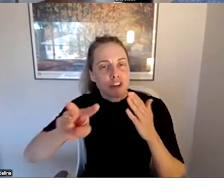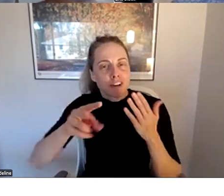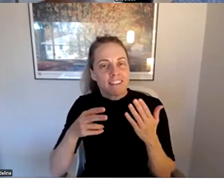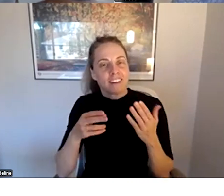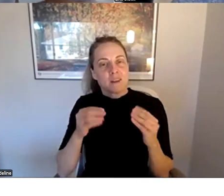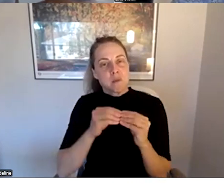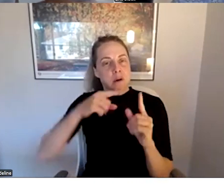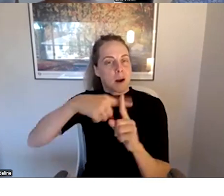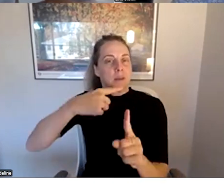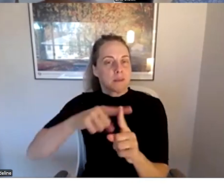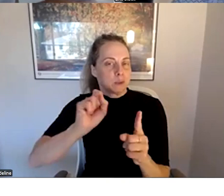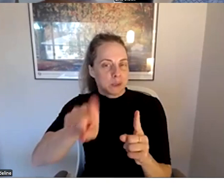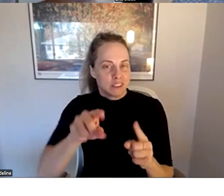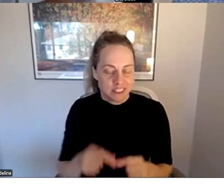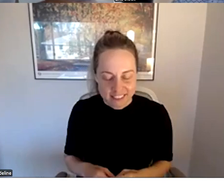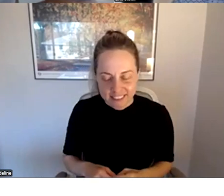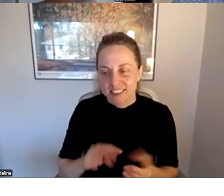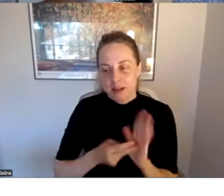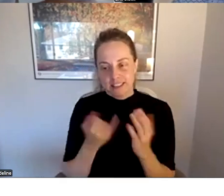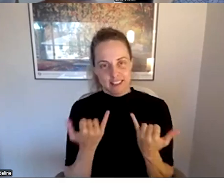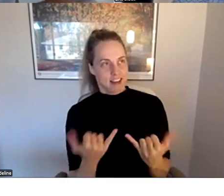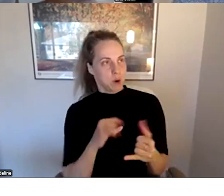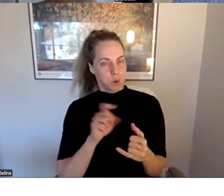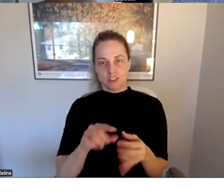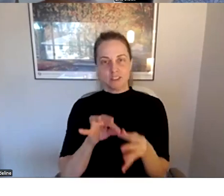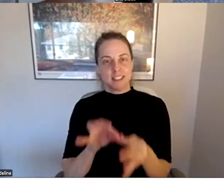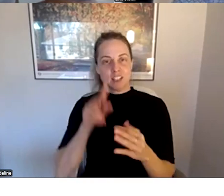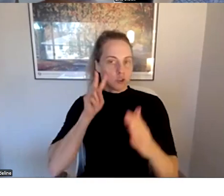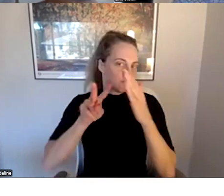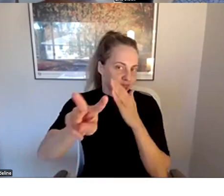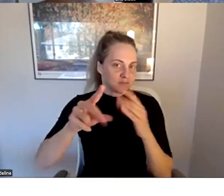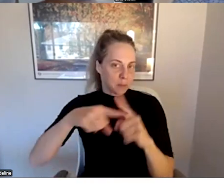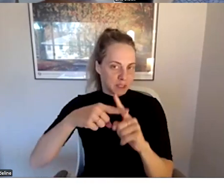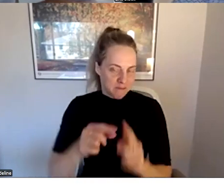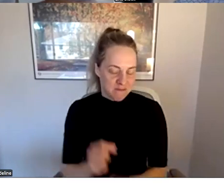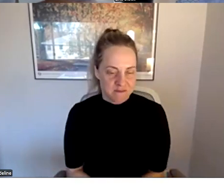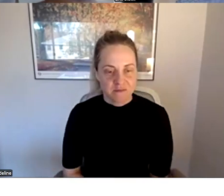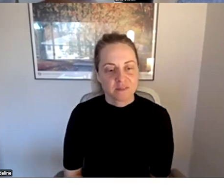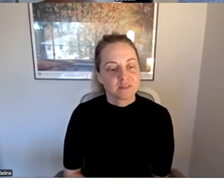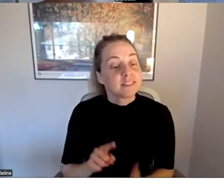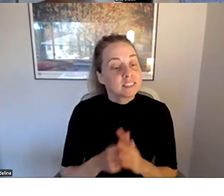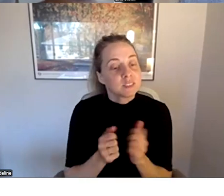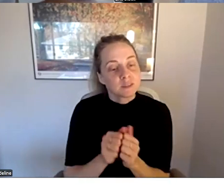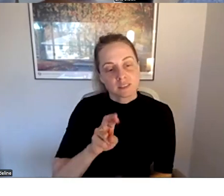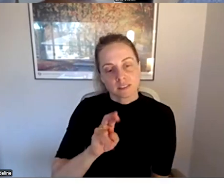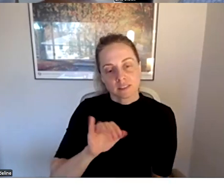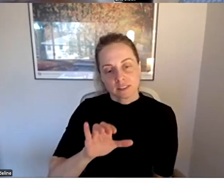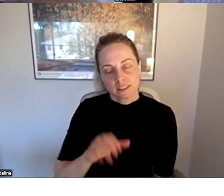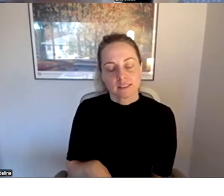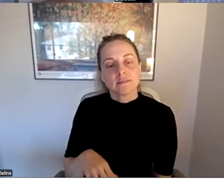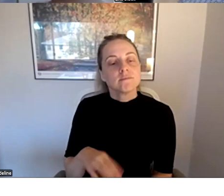last question is in that vein. Let's start with Eric. And the question is, looking